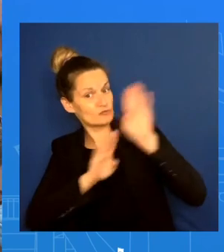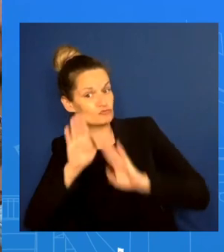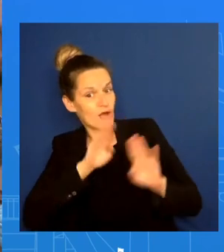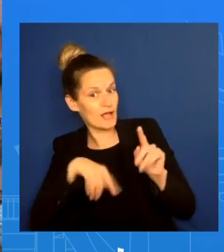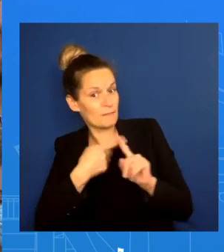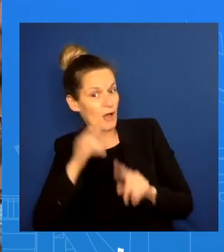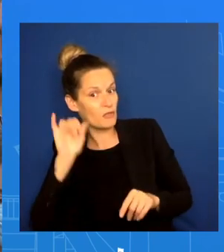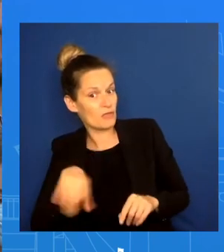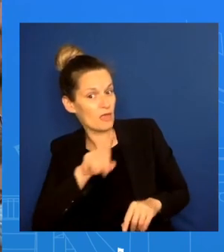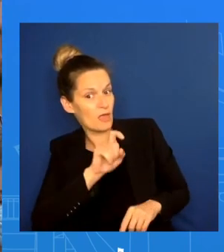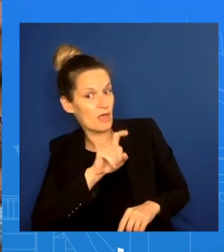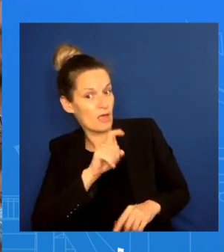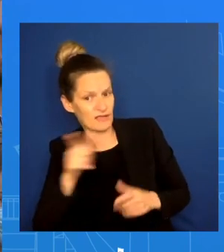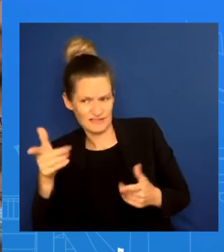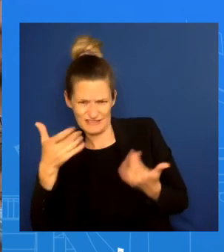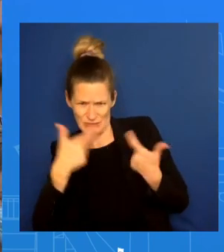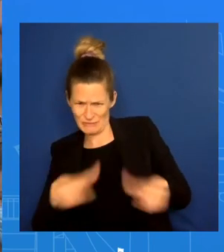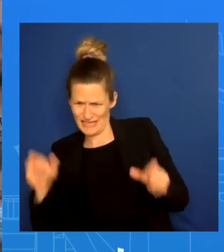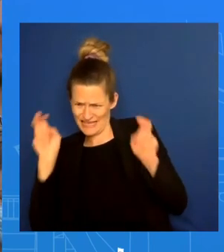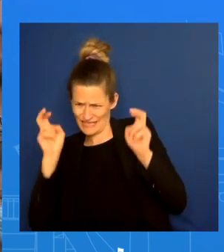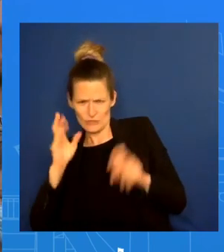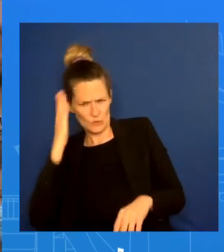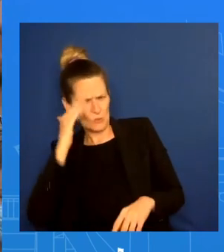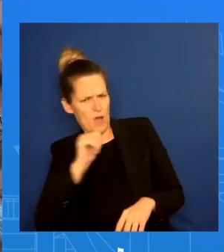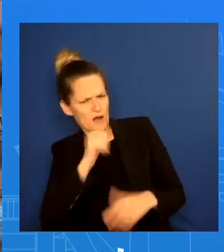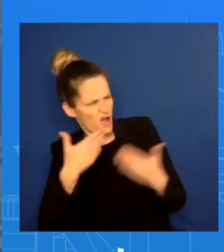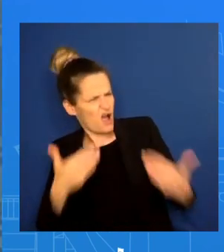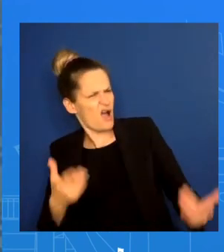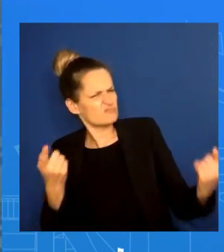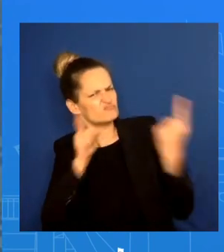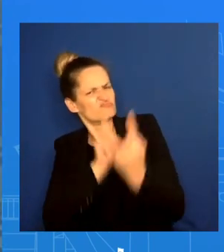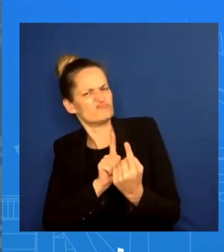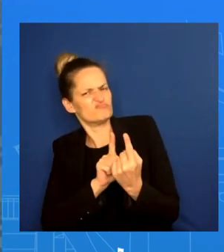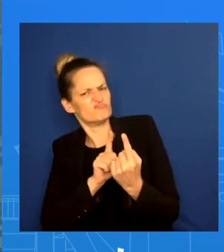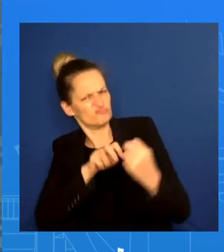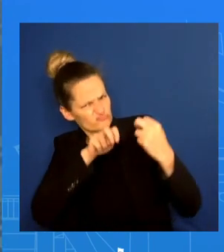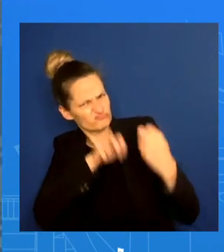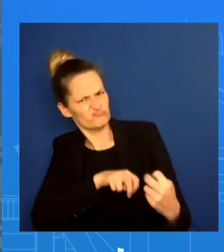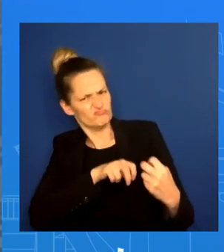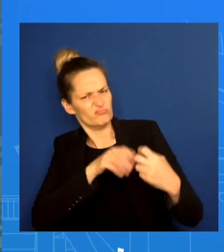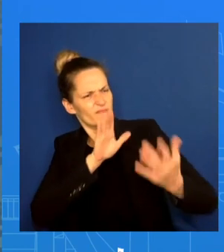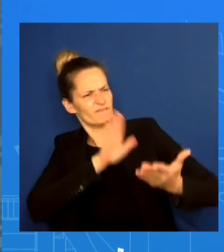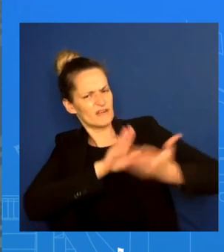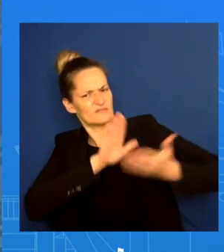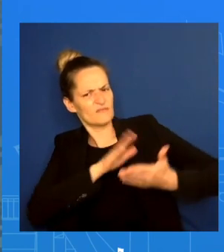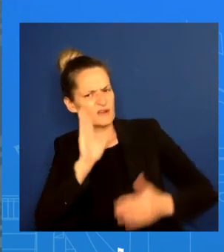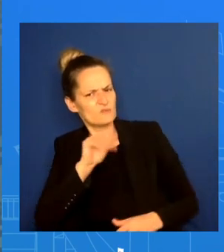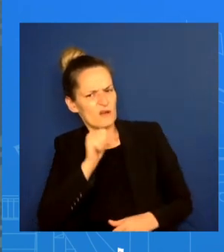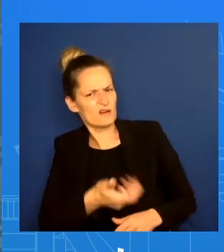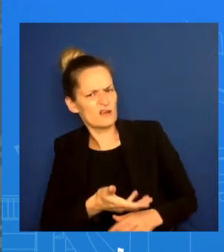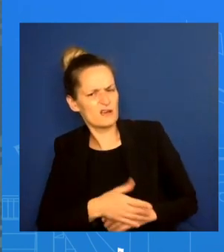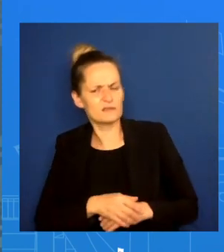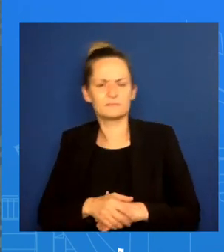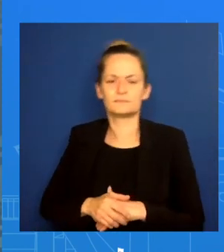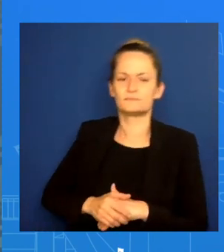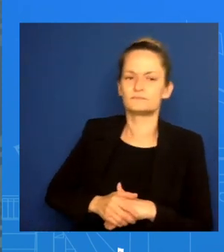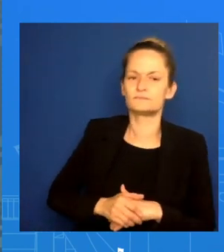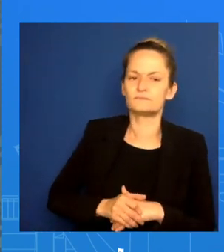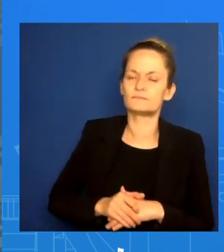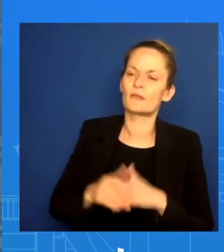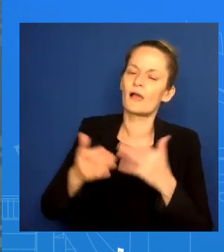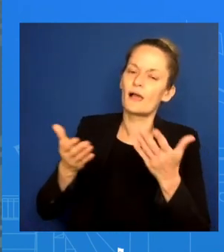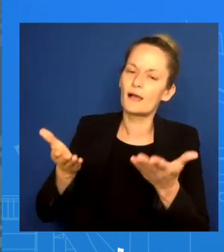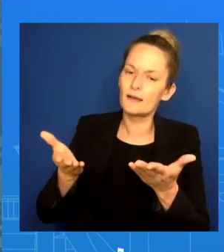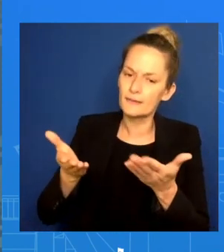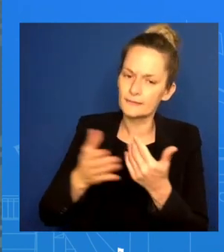Xi in person and hash this stuff out face-to-face. I mean, this will be his fifth conversation. I don't think he believes he